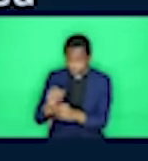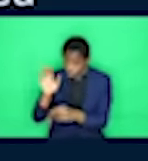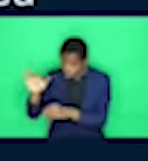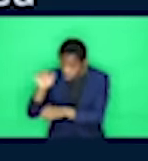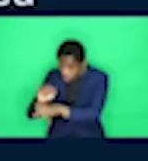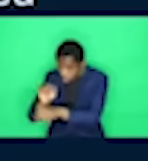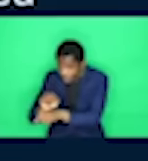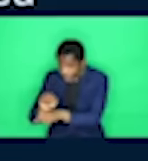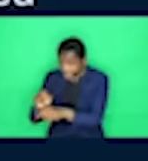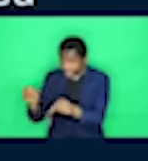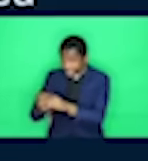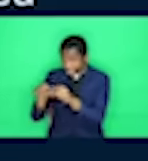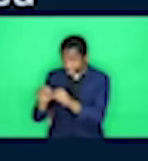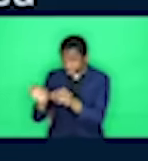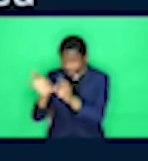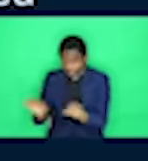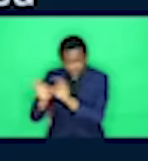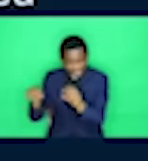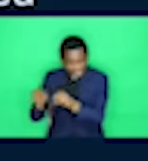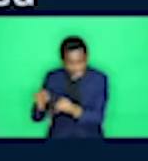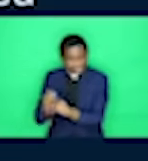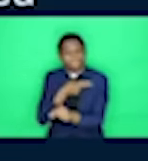is as sacred as the clergy's.